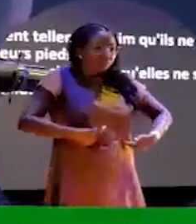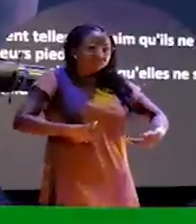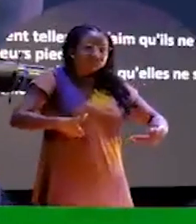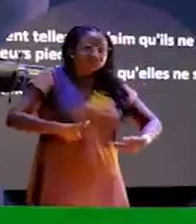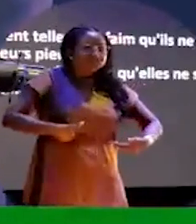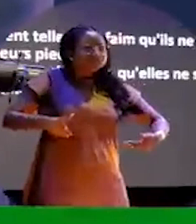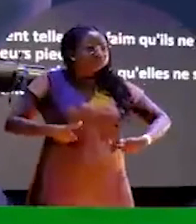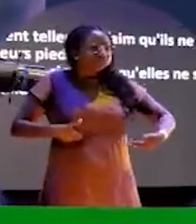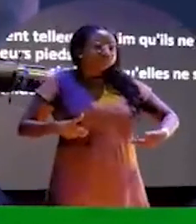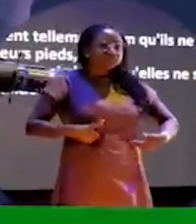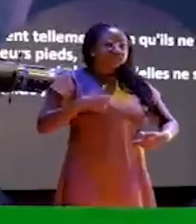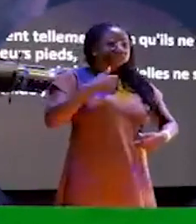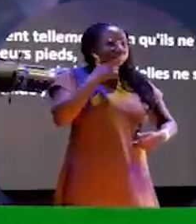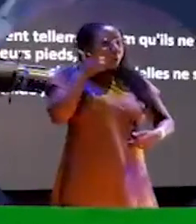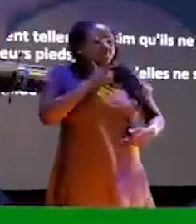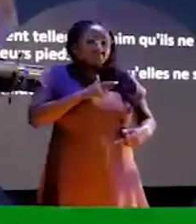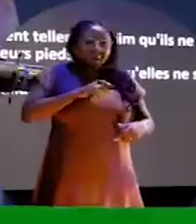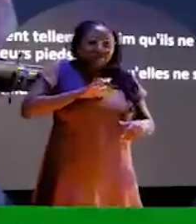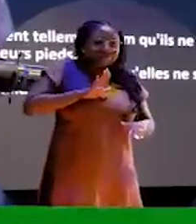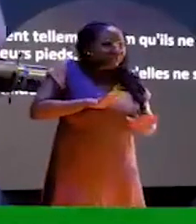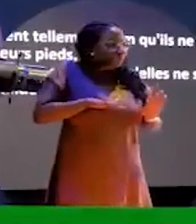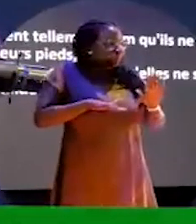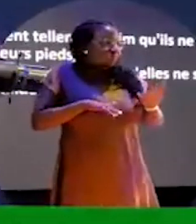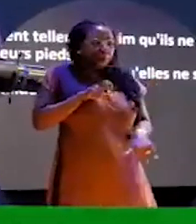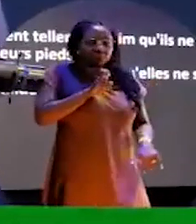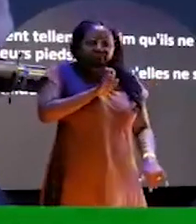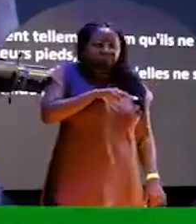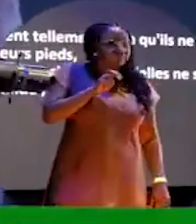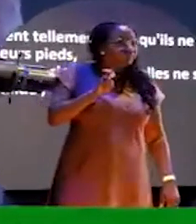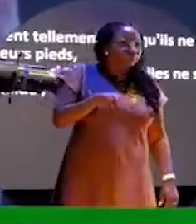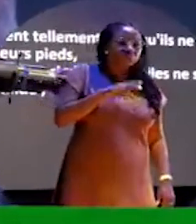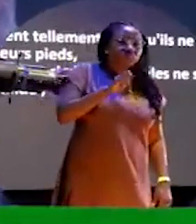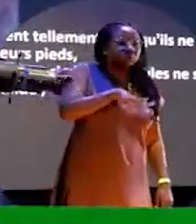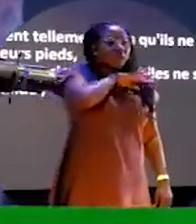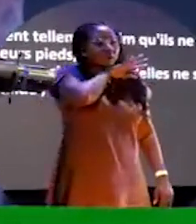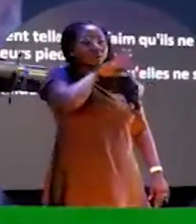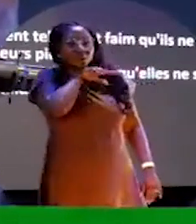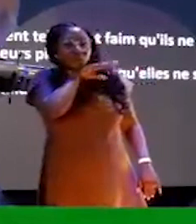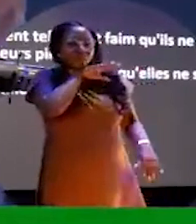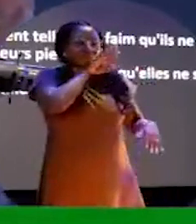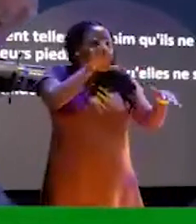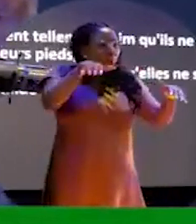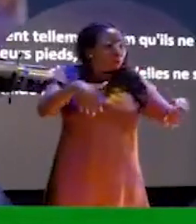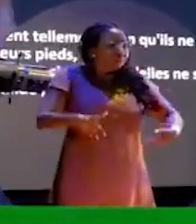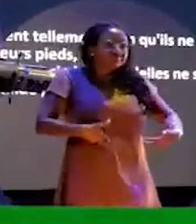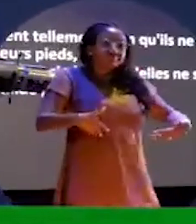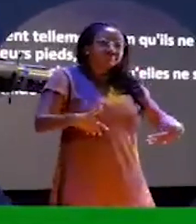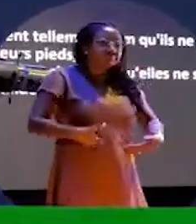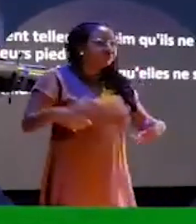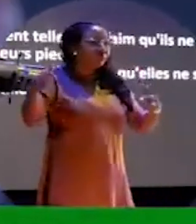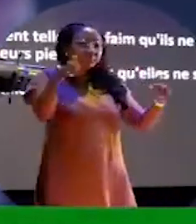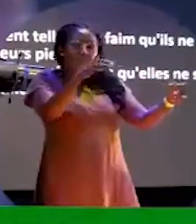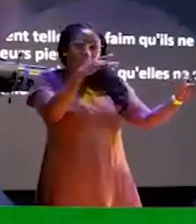their feet. The hyenas were so full, they did not know what to do with the meat to